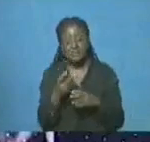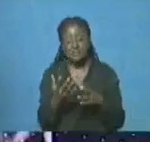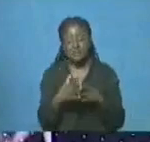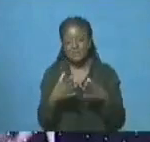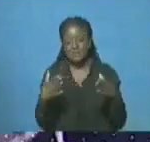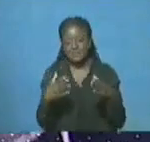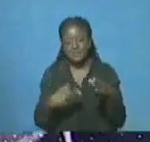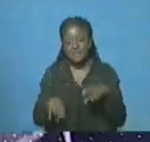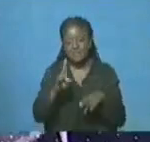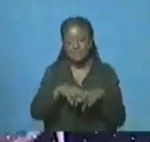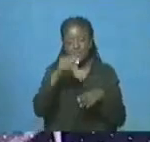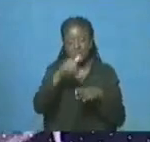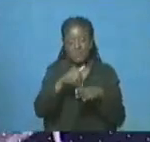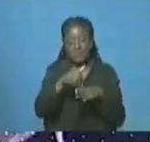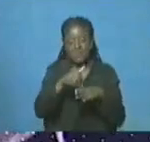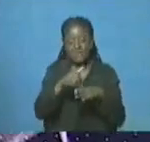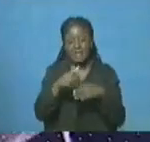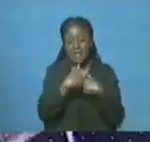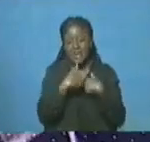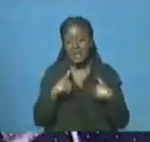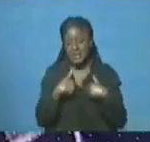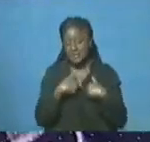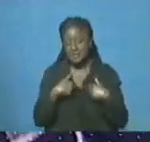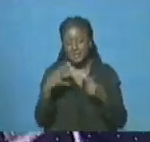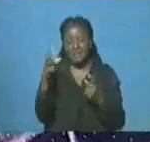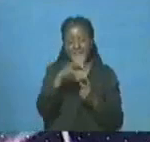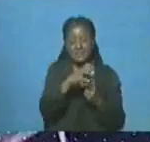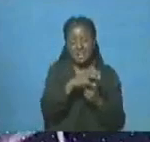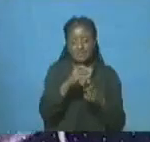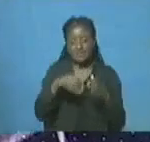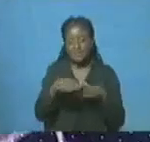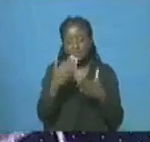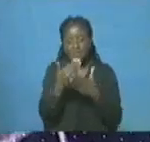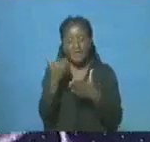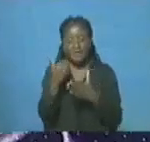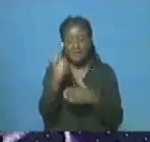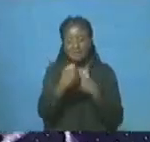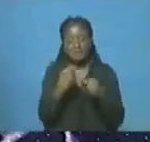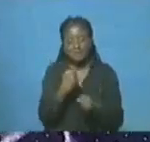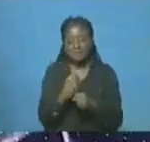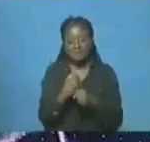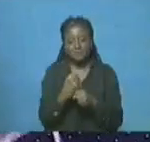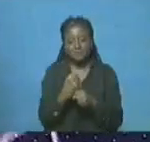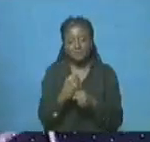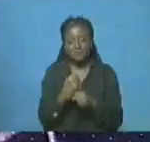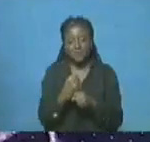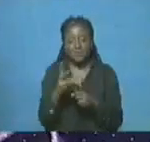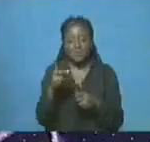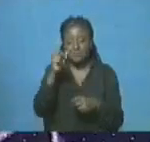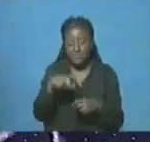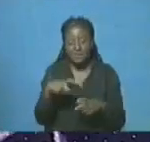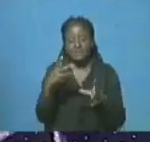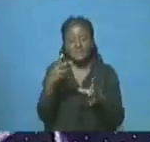attacks over the past 12 months. It's to a point where we have to